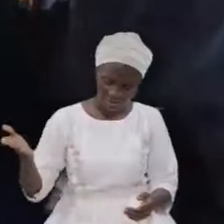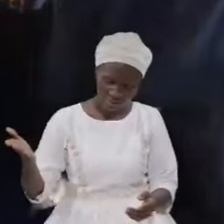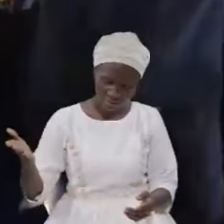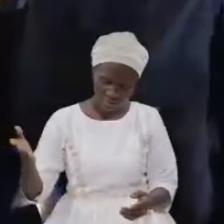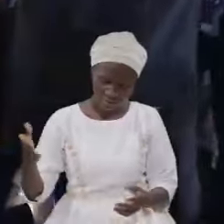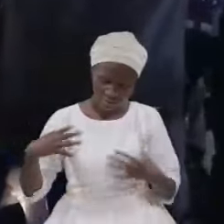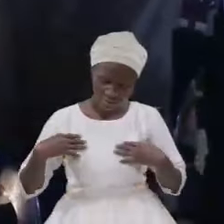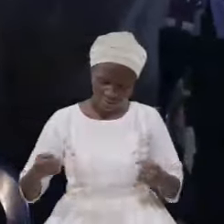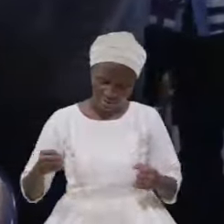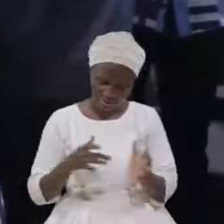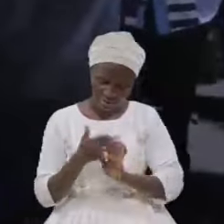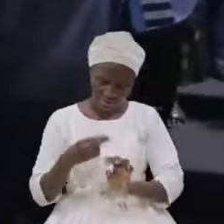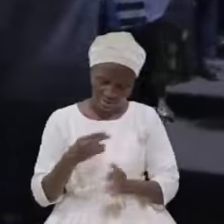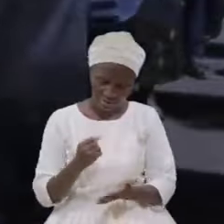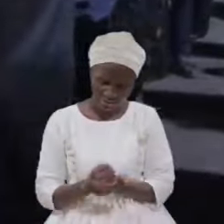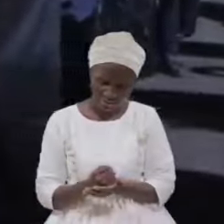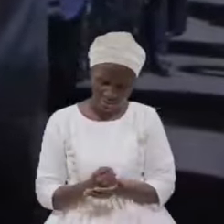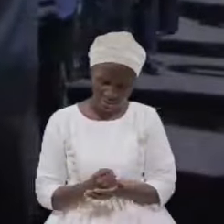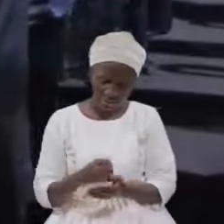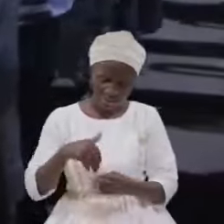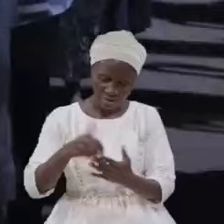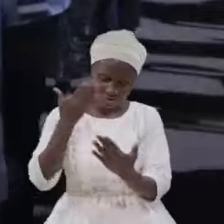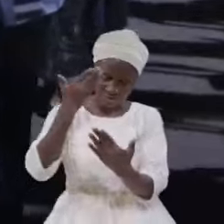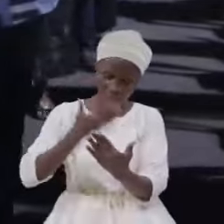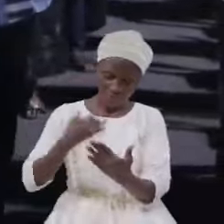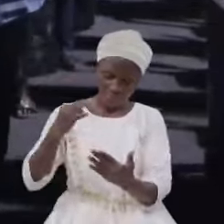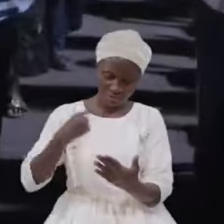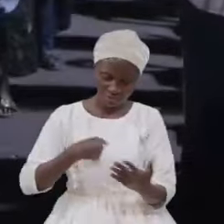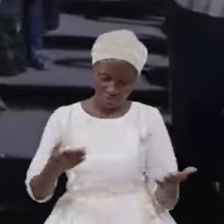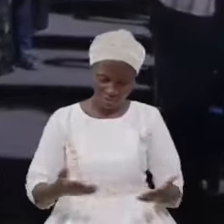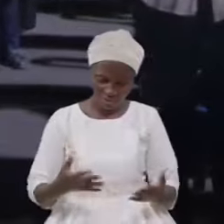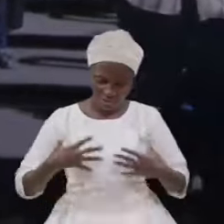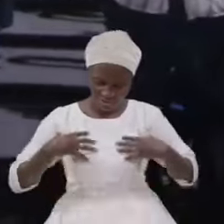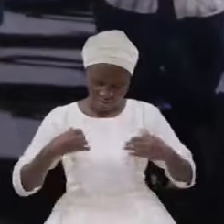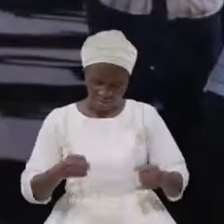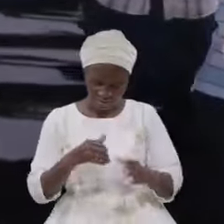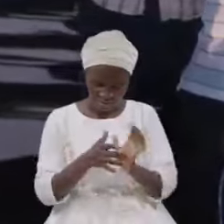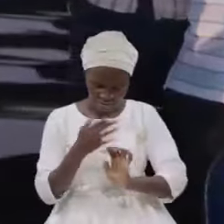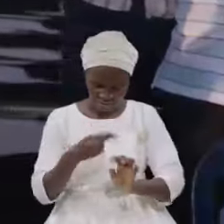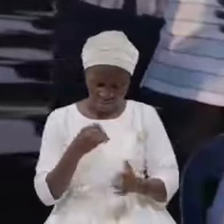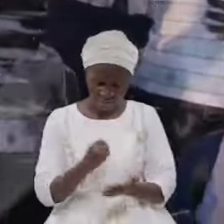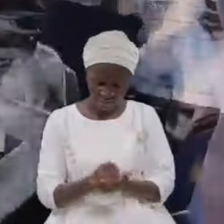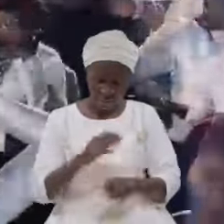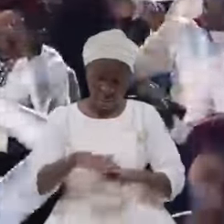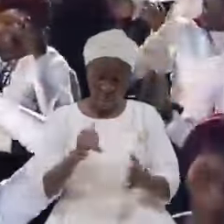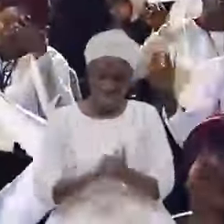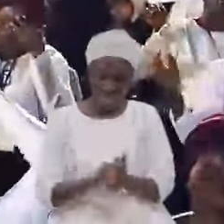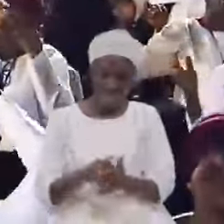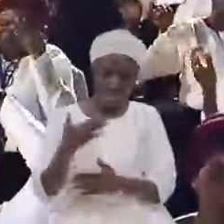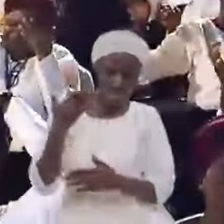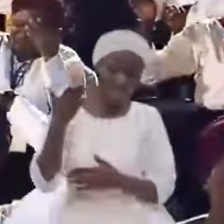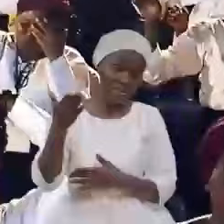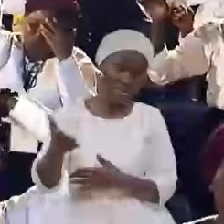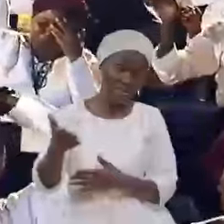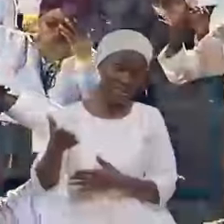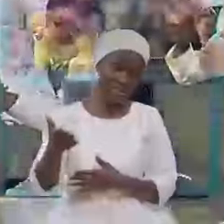me here, recovery. Yeah. On that side, good side, recovery. Yeah.